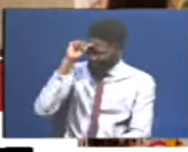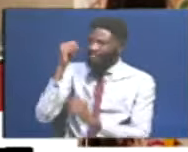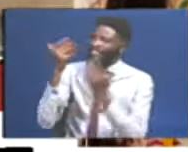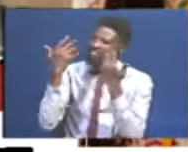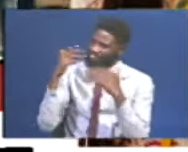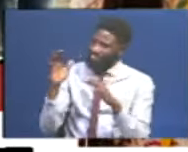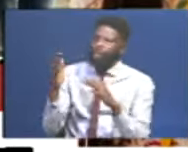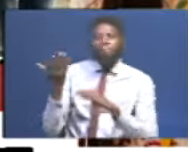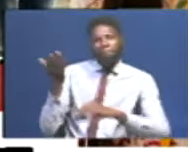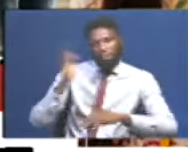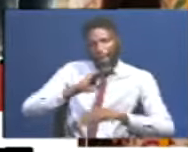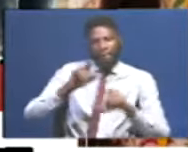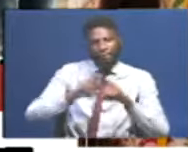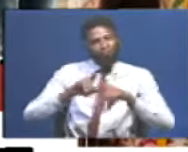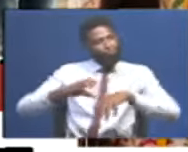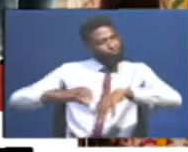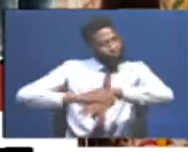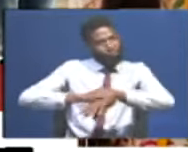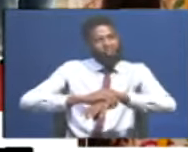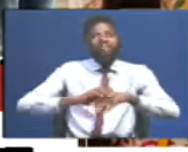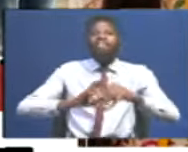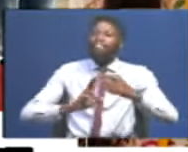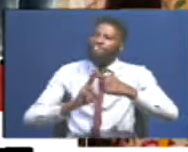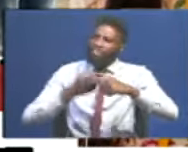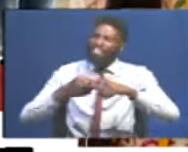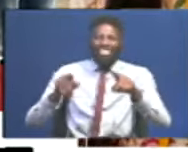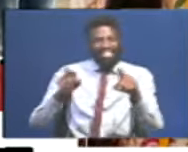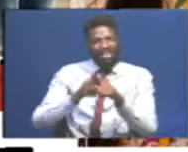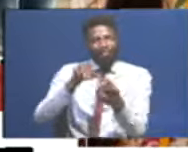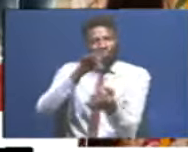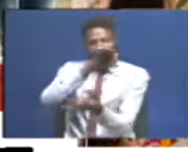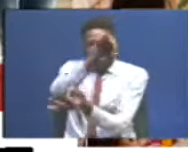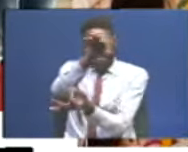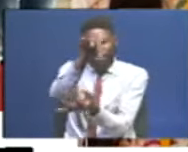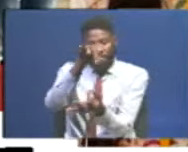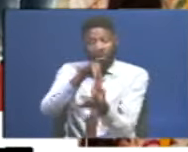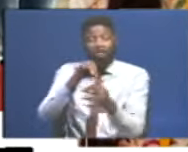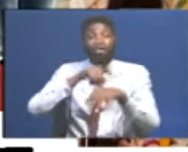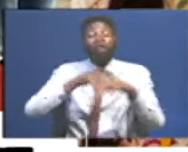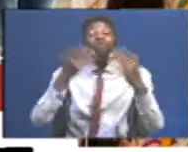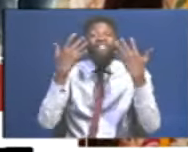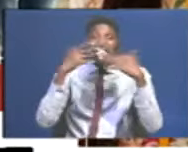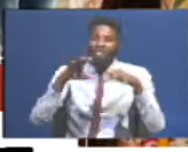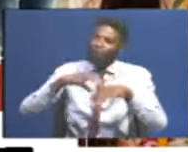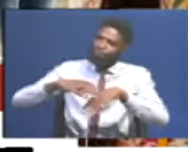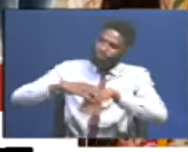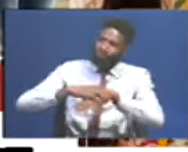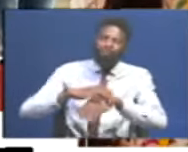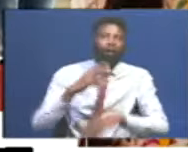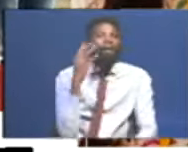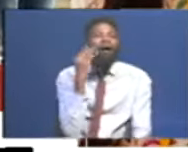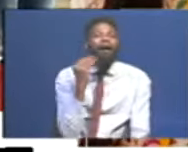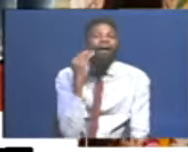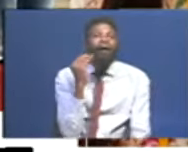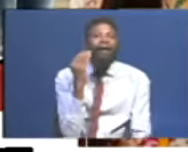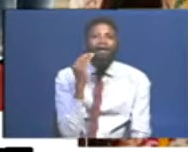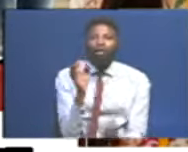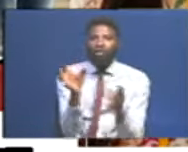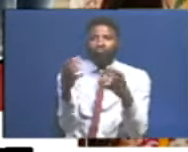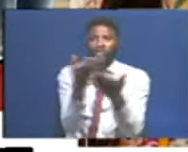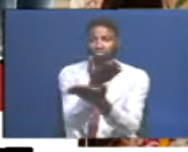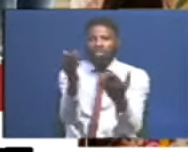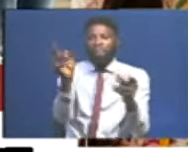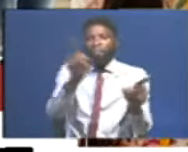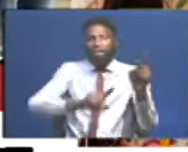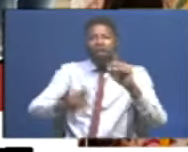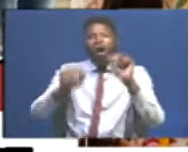fix it exactly same size. And after the fixing, we have the experience. These people can be even the